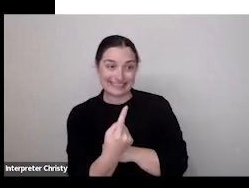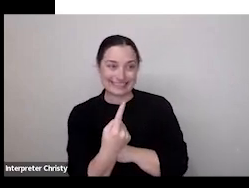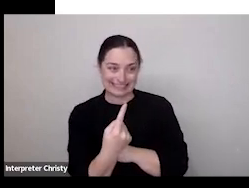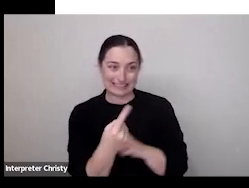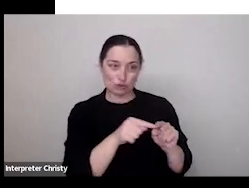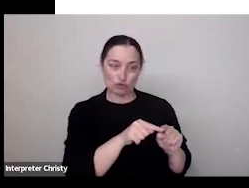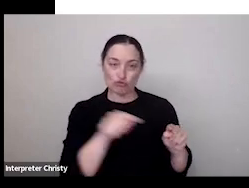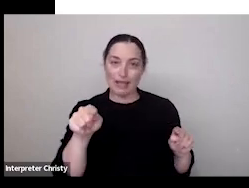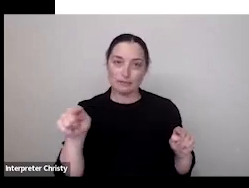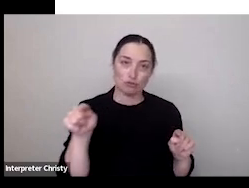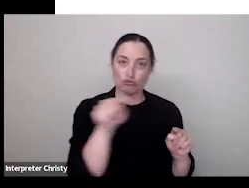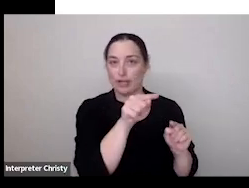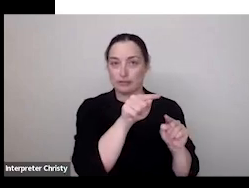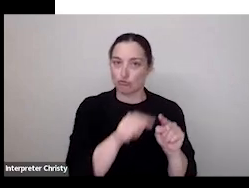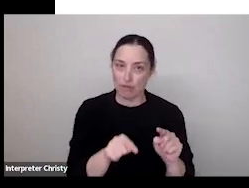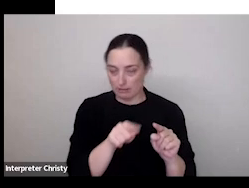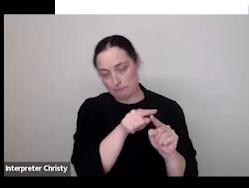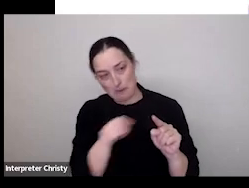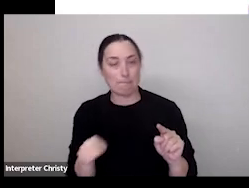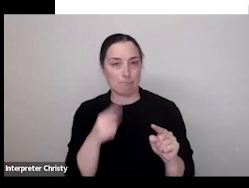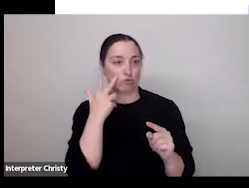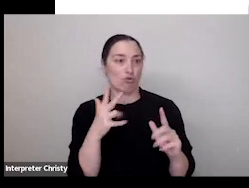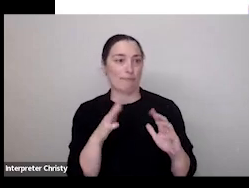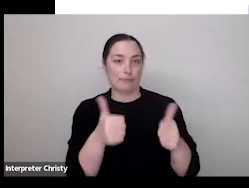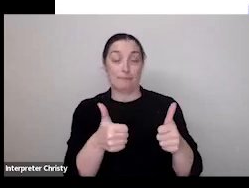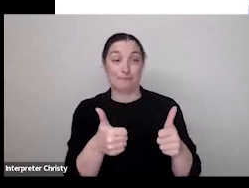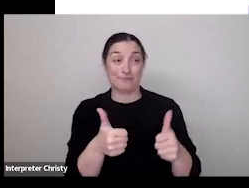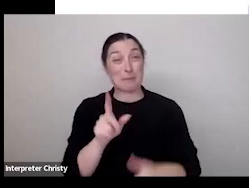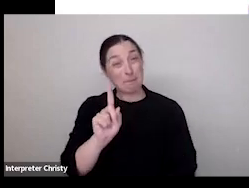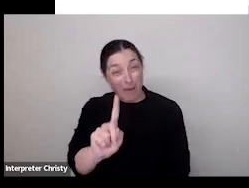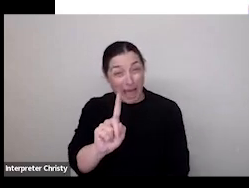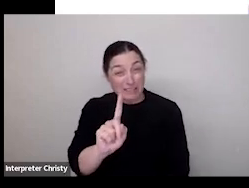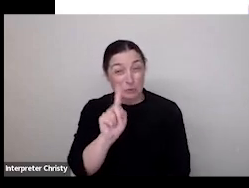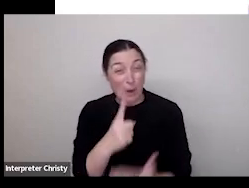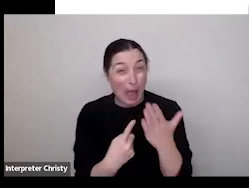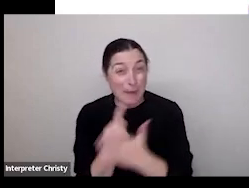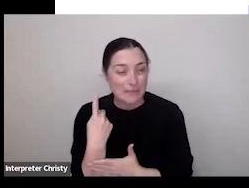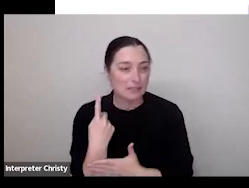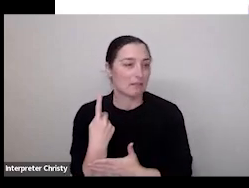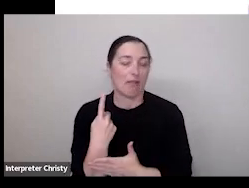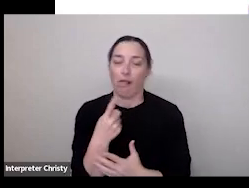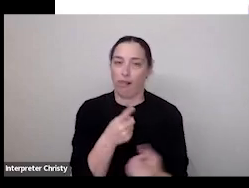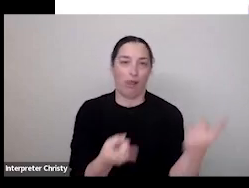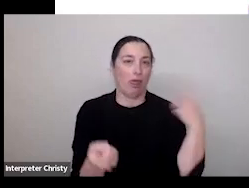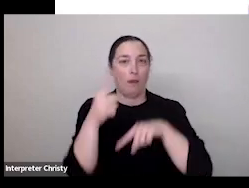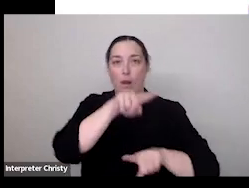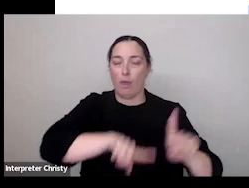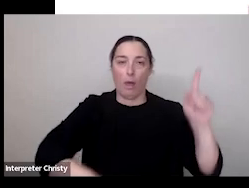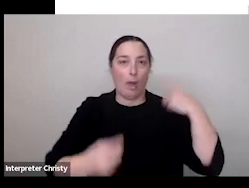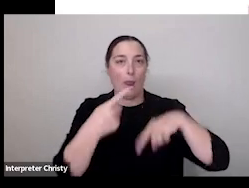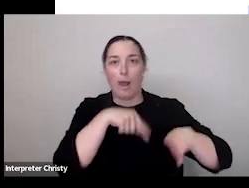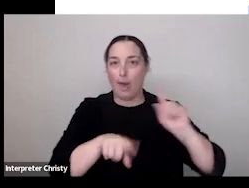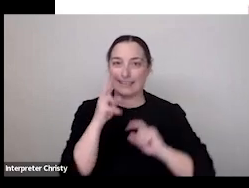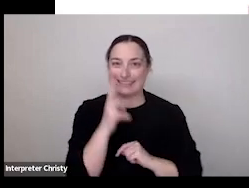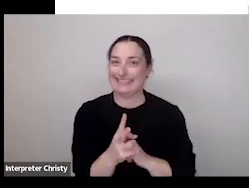lines and the straight arrow. Next slide. However, too often, ineffective collaboration is what we